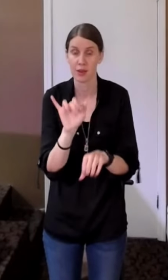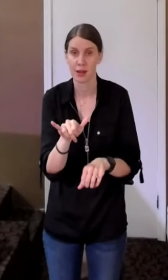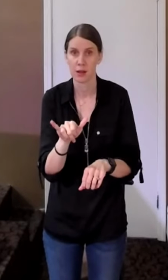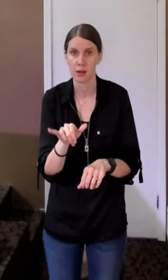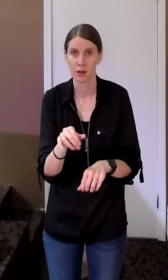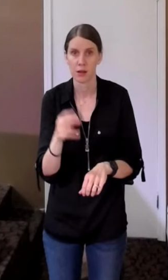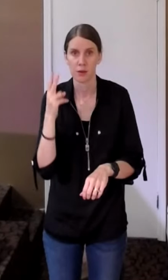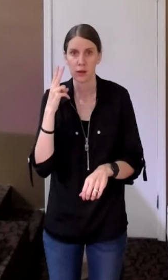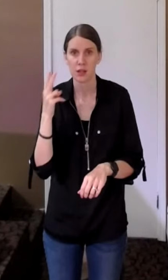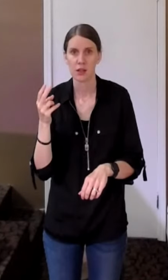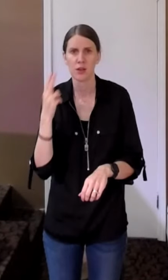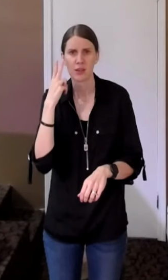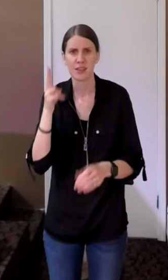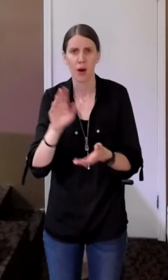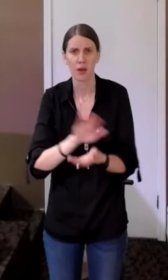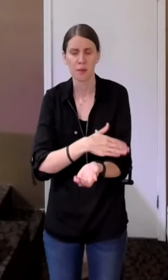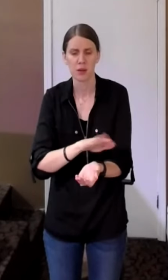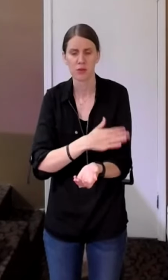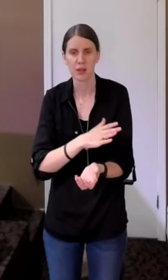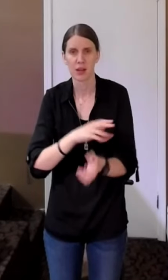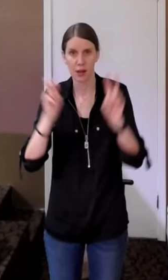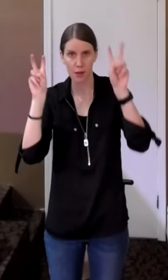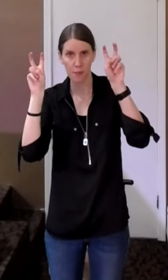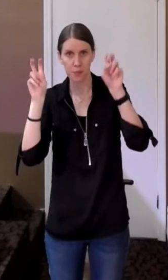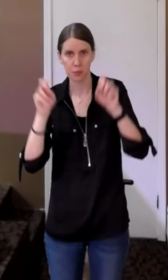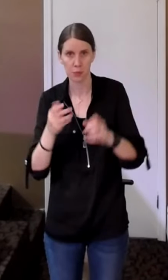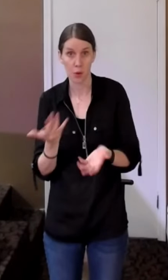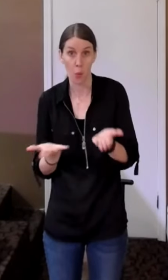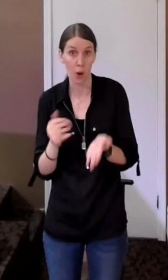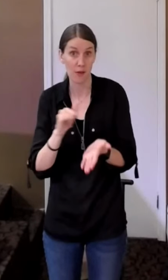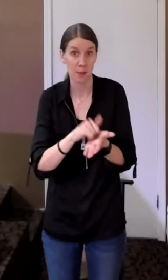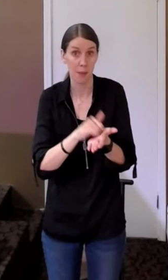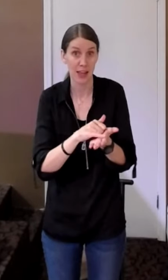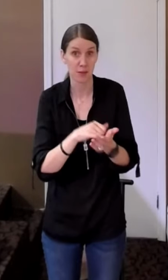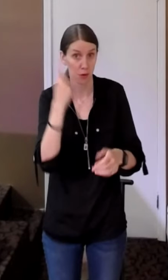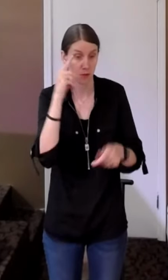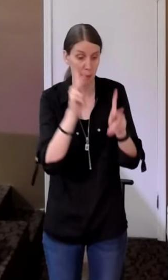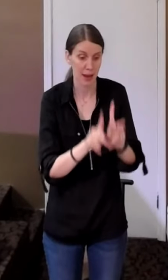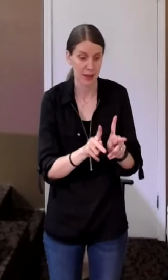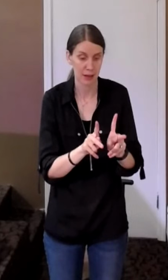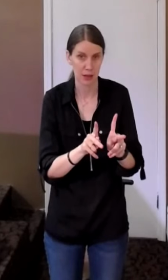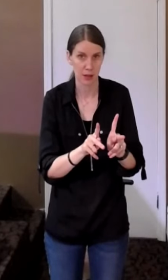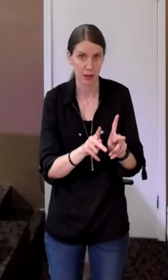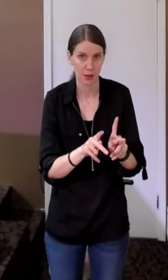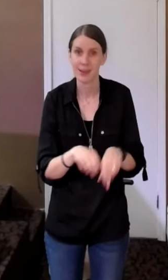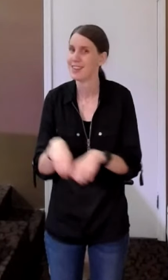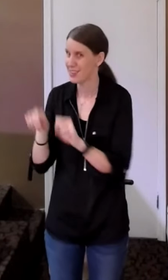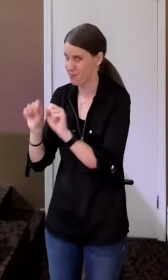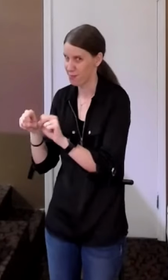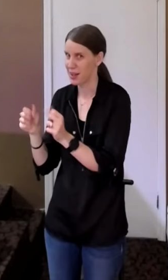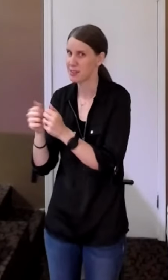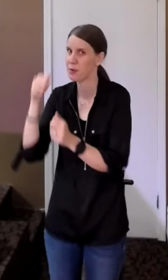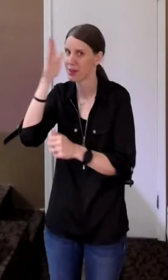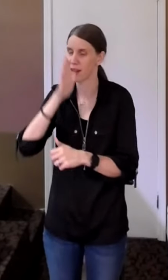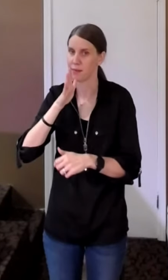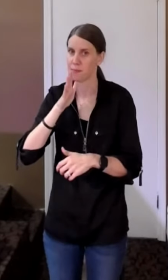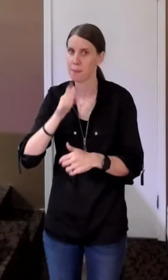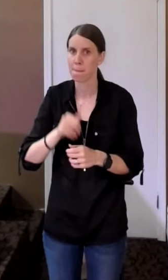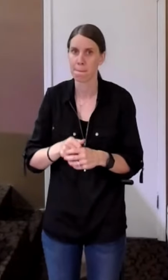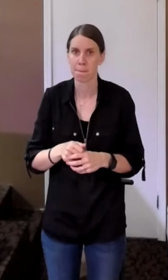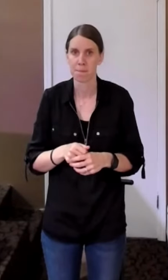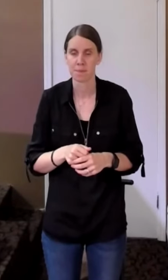music today was, you know, what's impossible for men is possible with God.